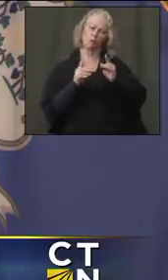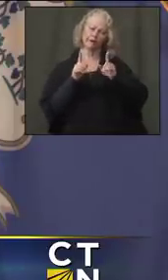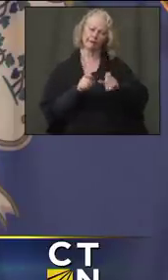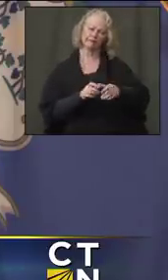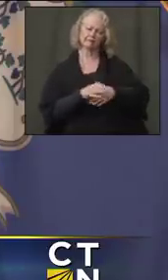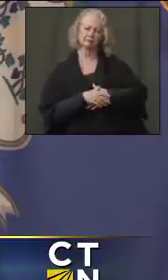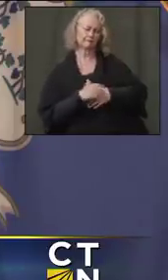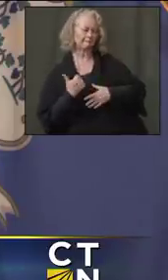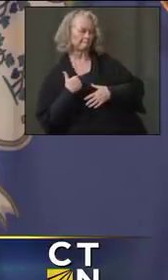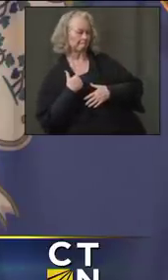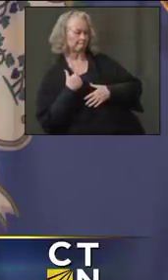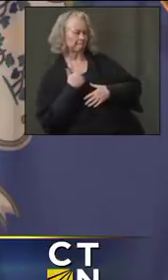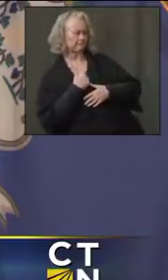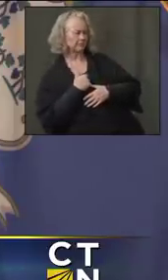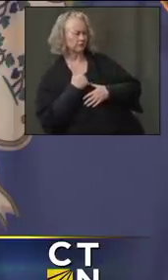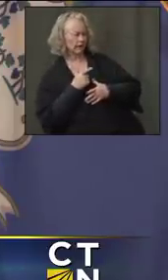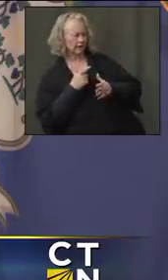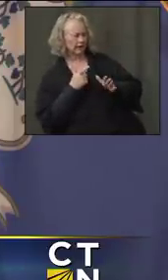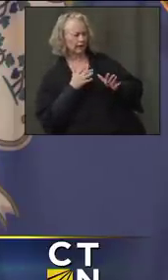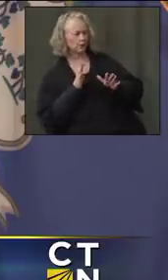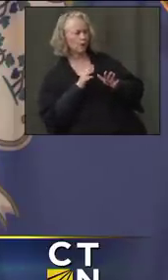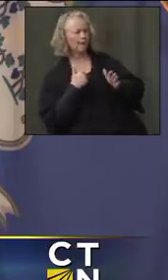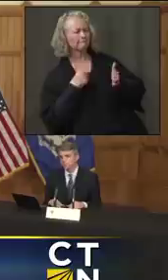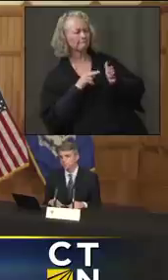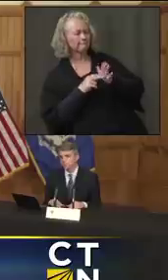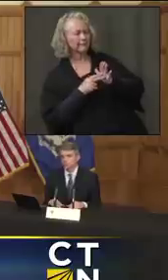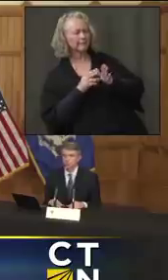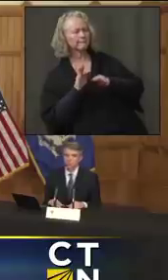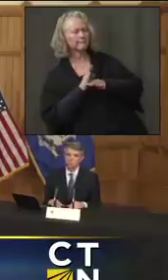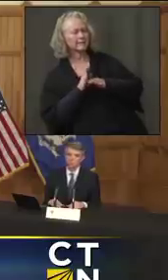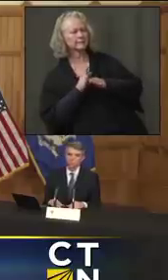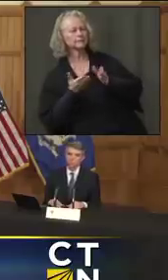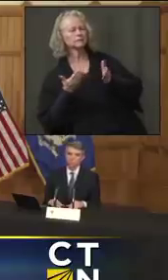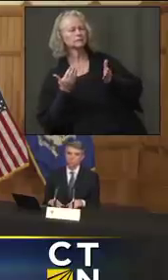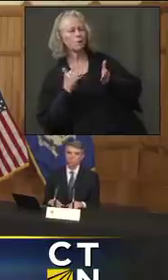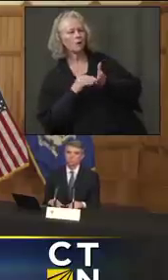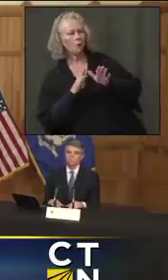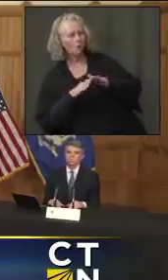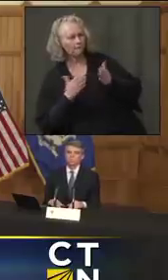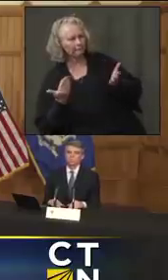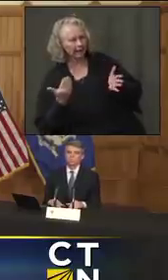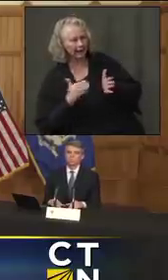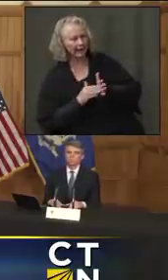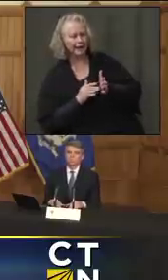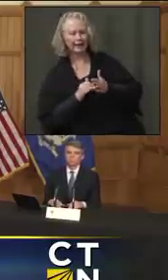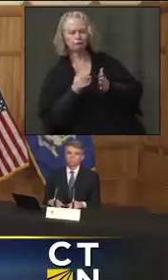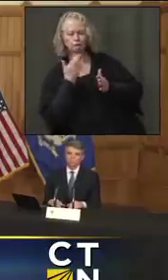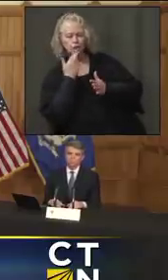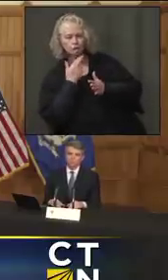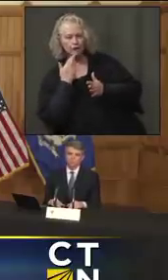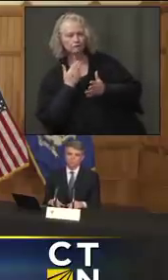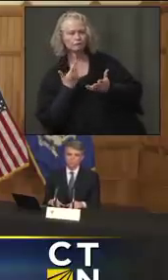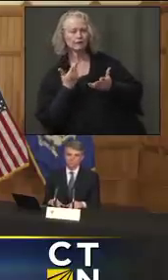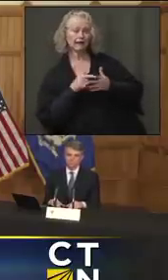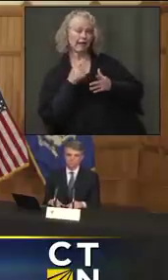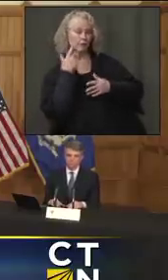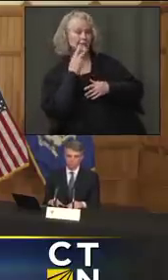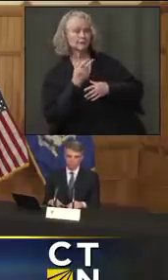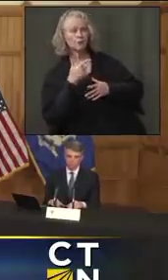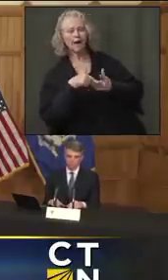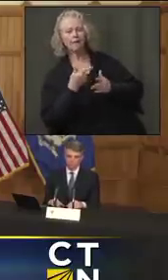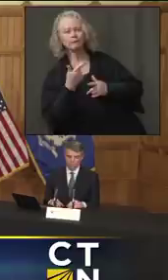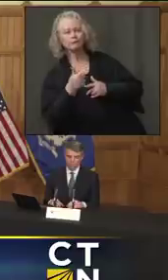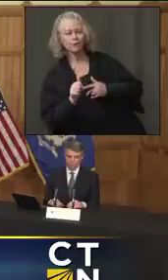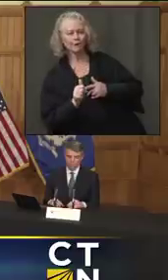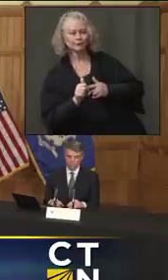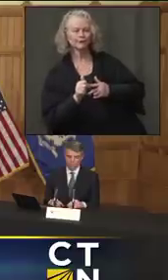sorry, I was unclear in the question. For businesses reopening, for restaurants, do we look around at like Georgia? And I switched without